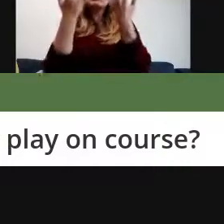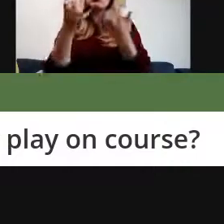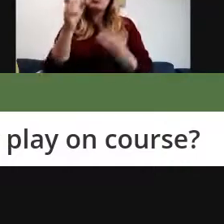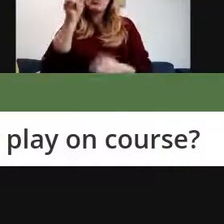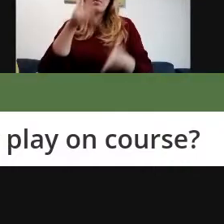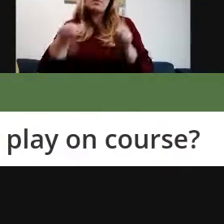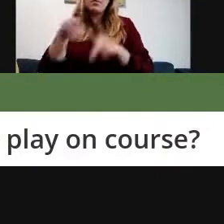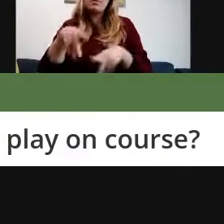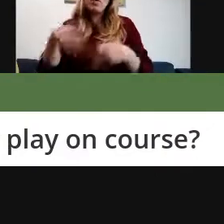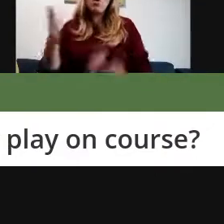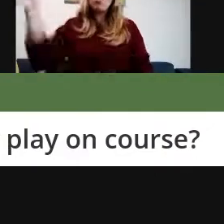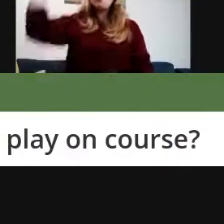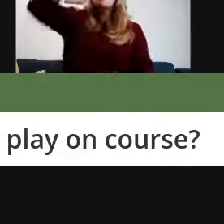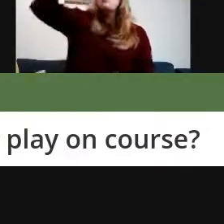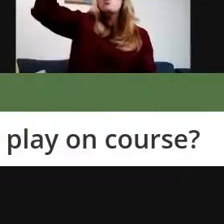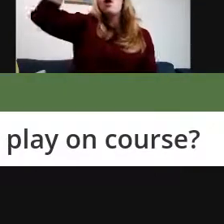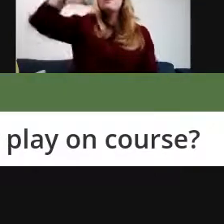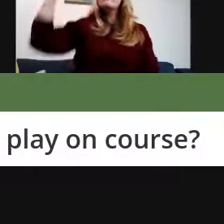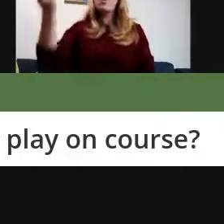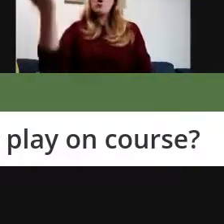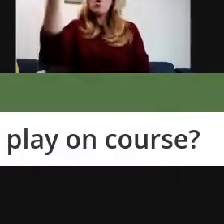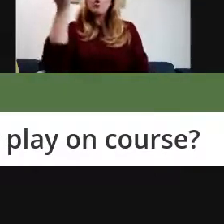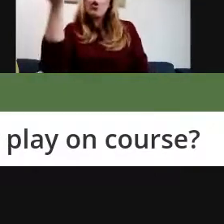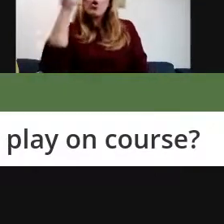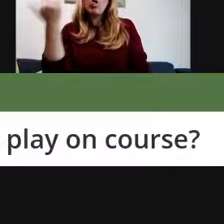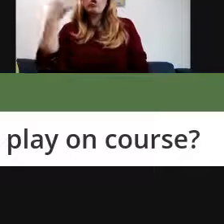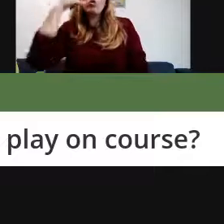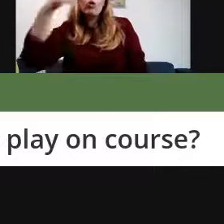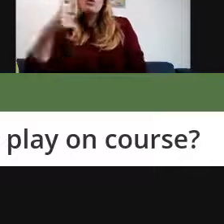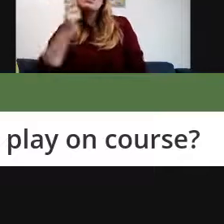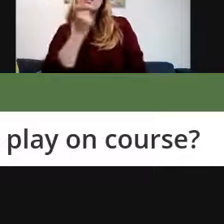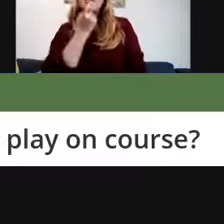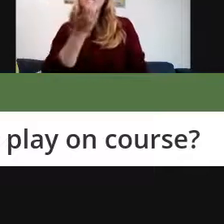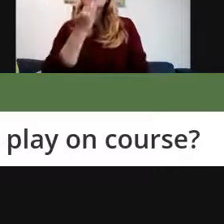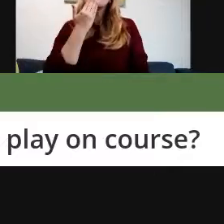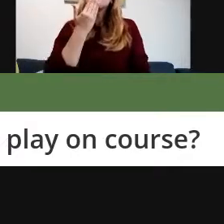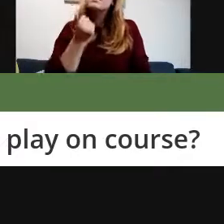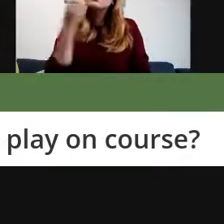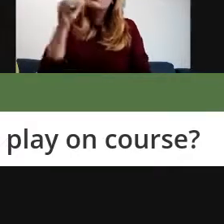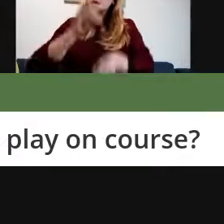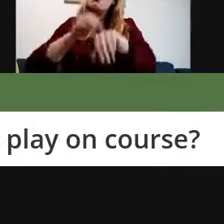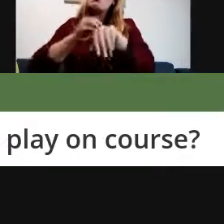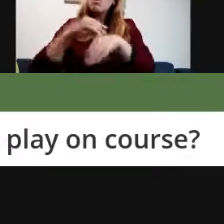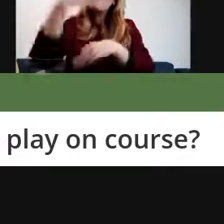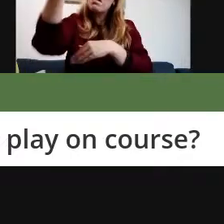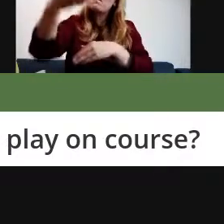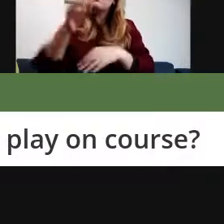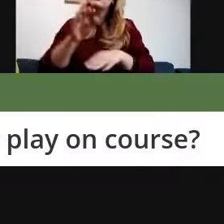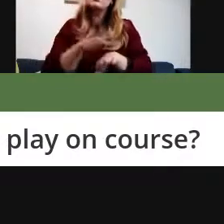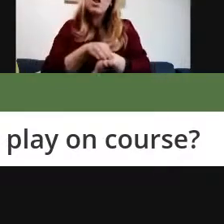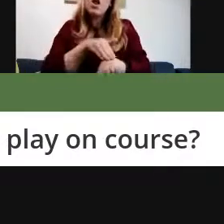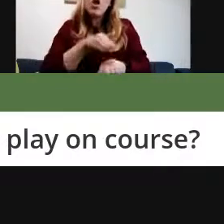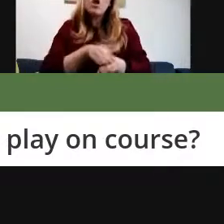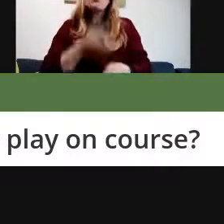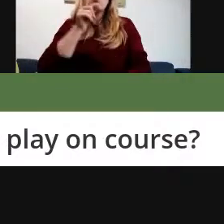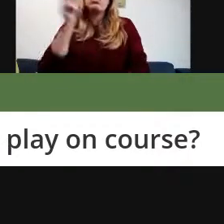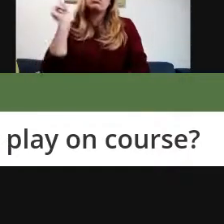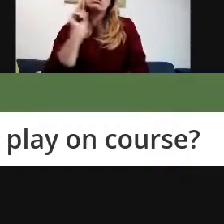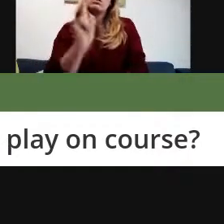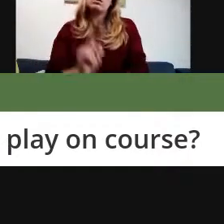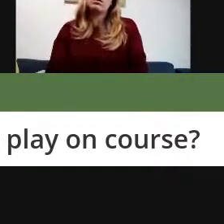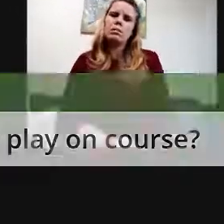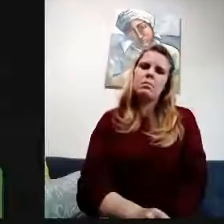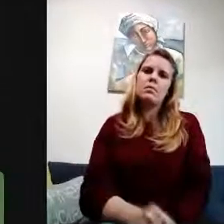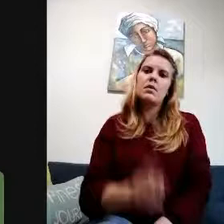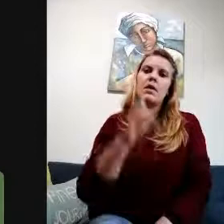wave at us, or call a referee over, or call Lily and say, "Listen, we've got a problem here with a group that's very slow." Our aim as referees is